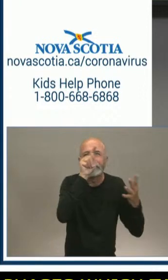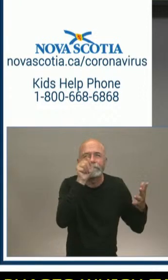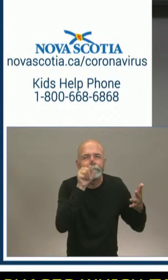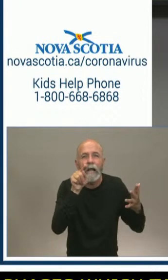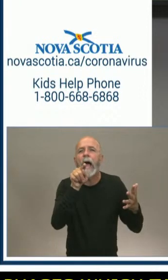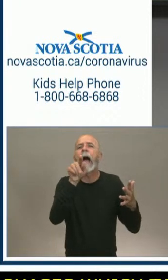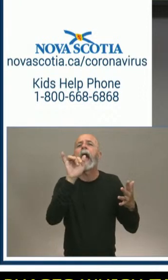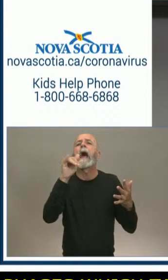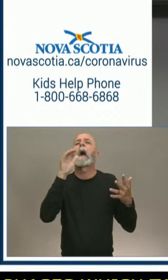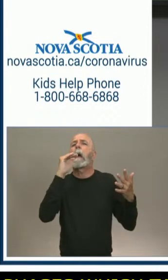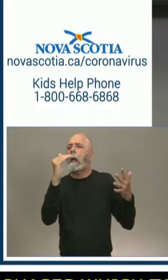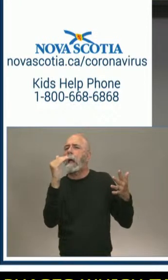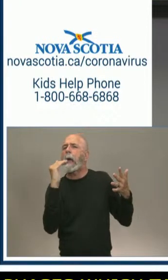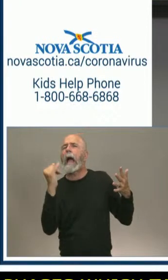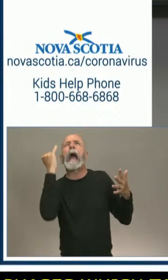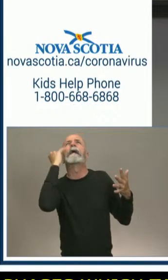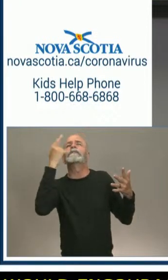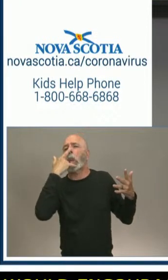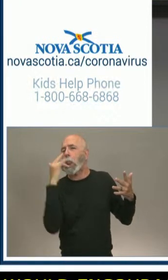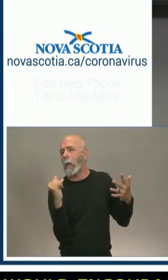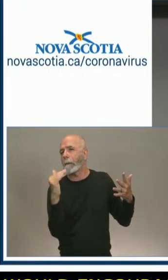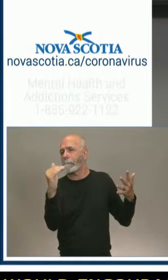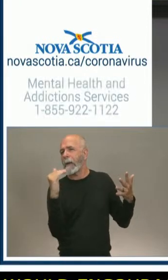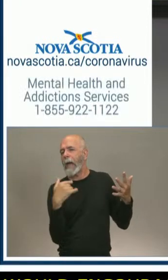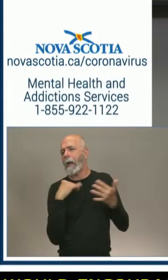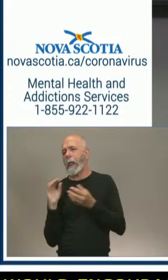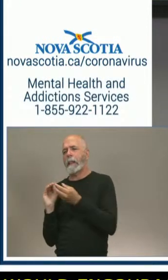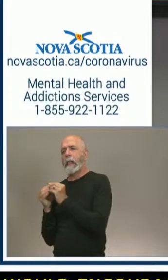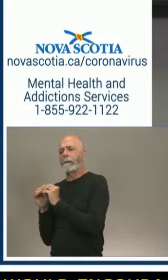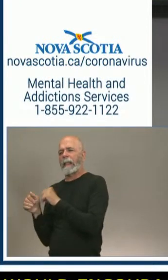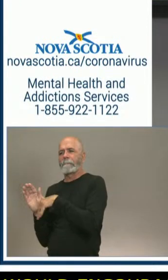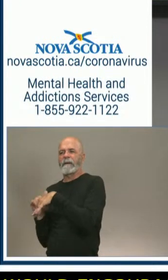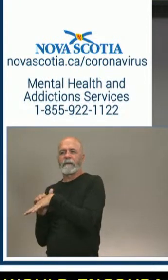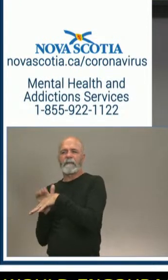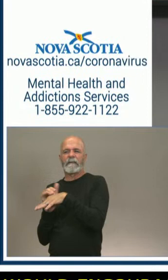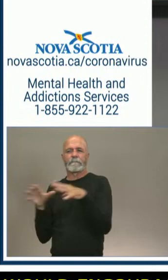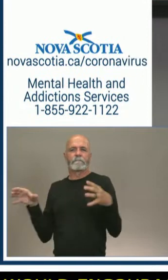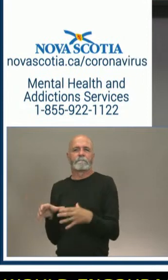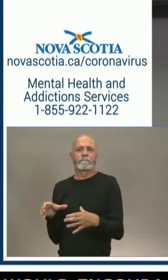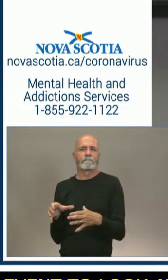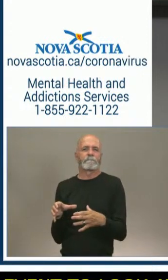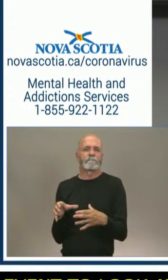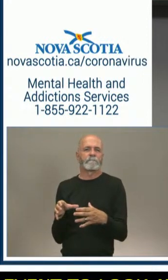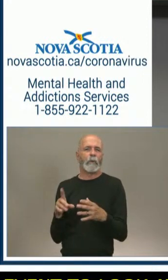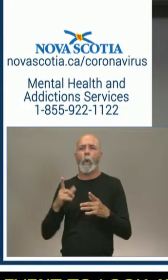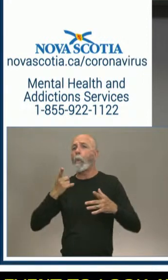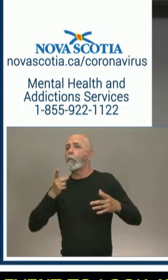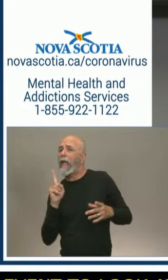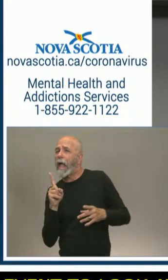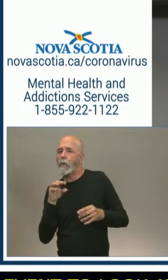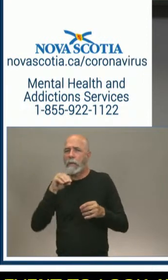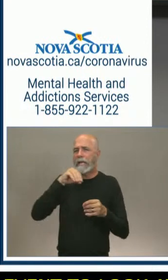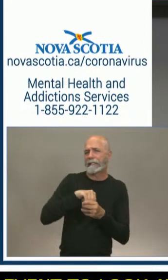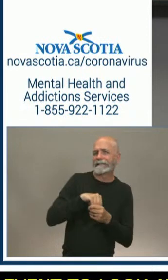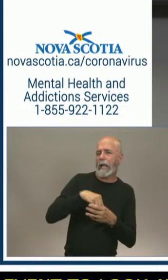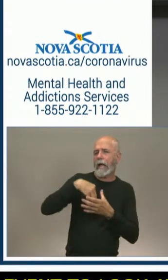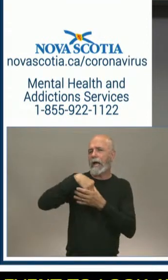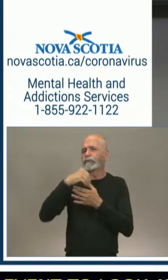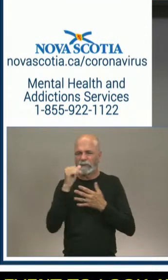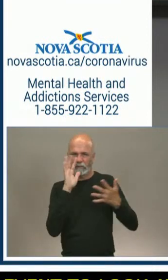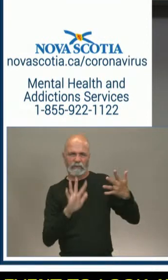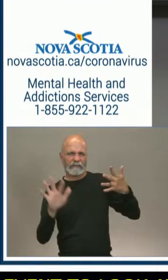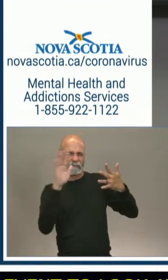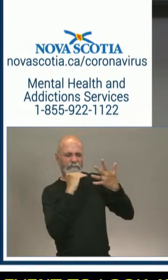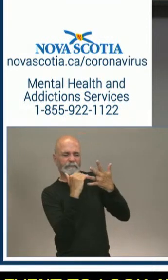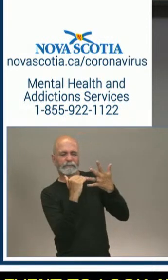guideline on the size of the gathering, the number of people that could be allowed at whatever phase we might be at during the